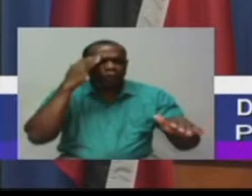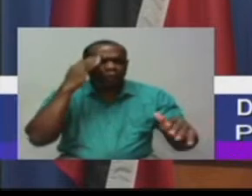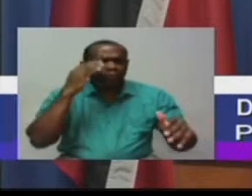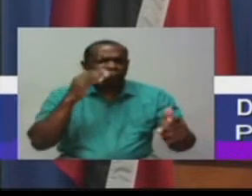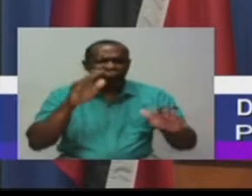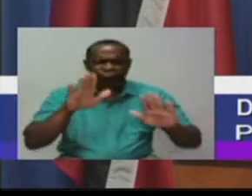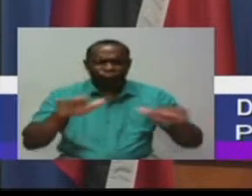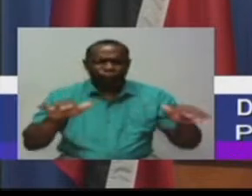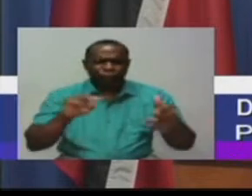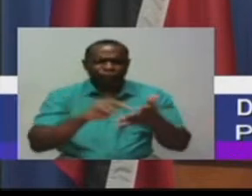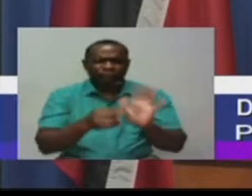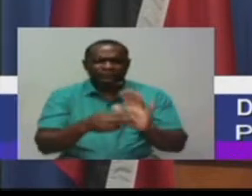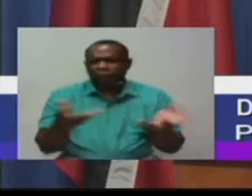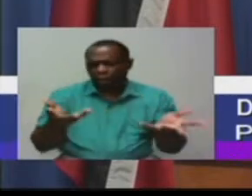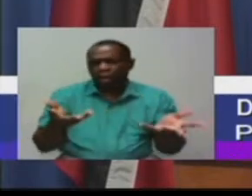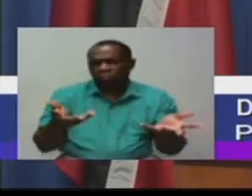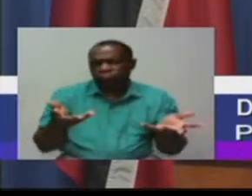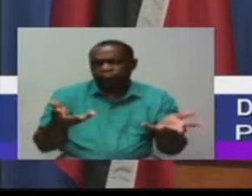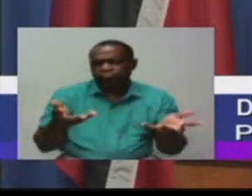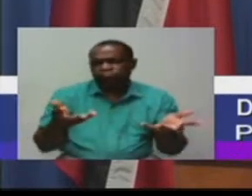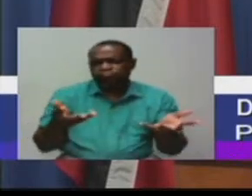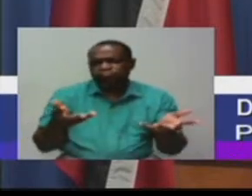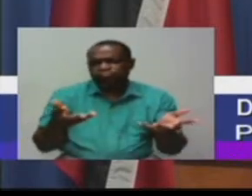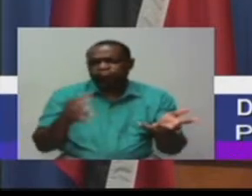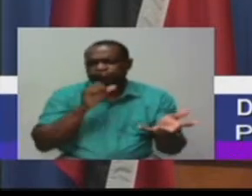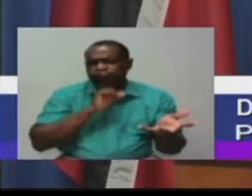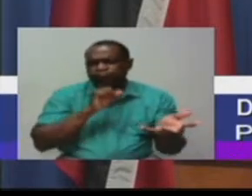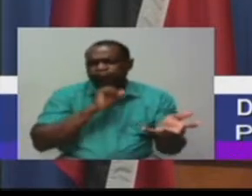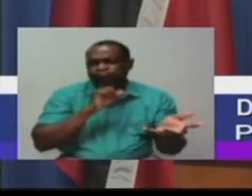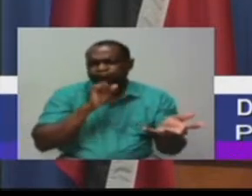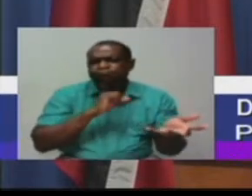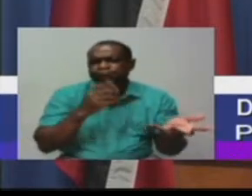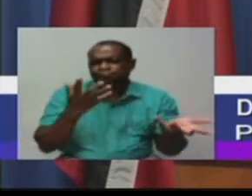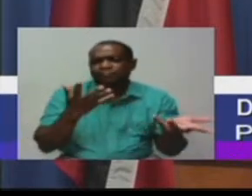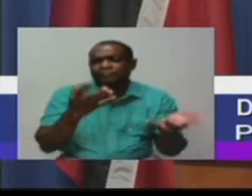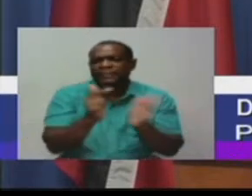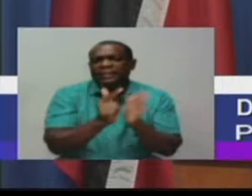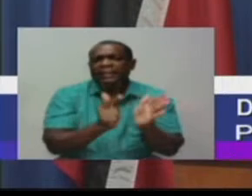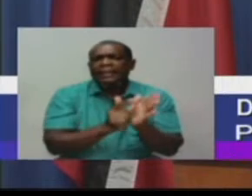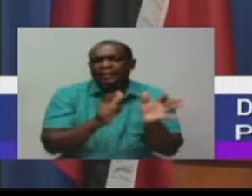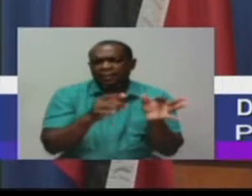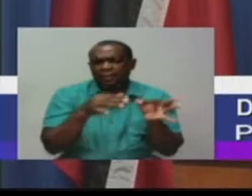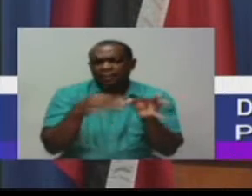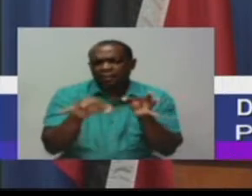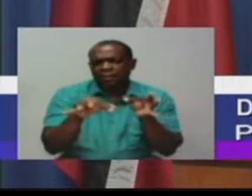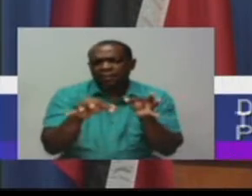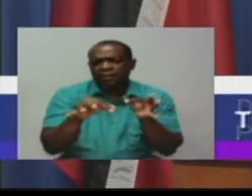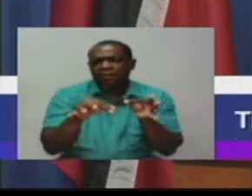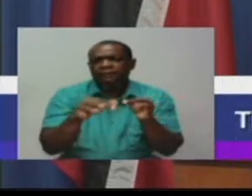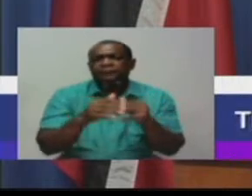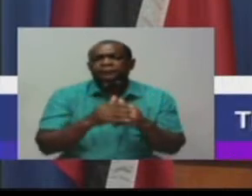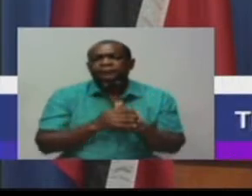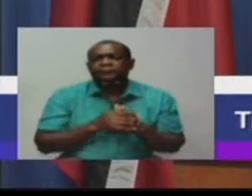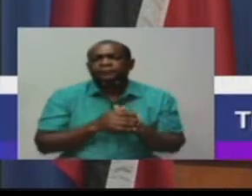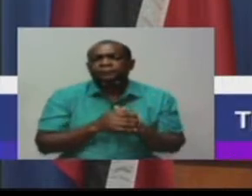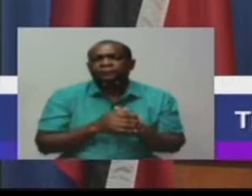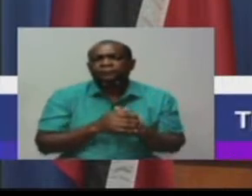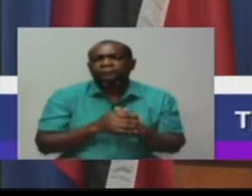terms of ages, who are presently in the parallel healthcare system. And